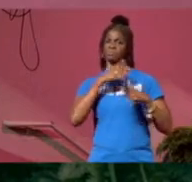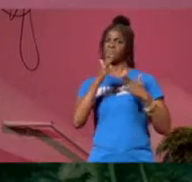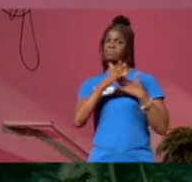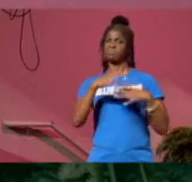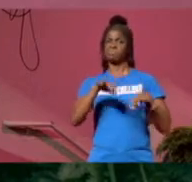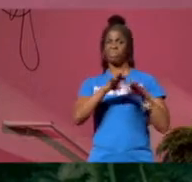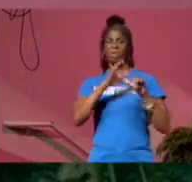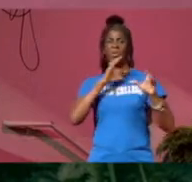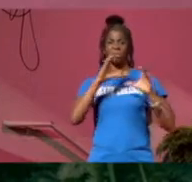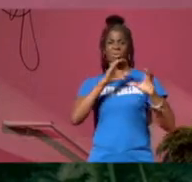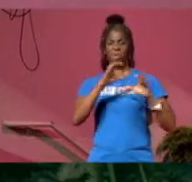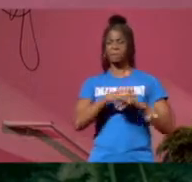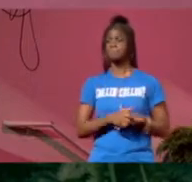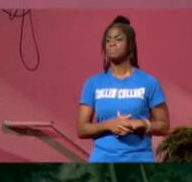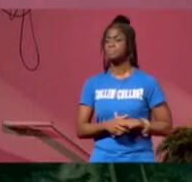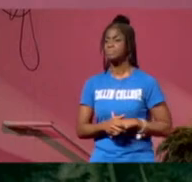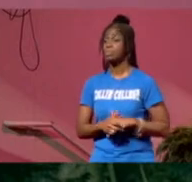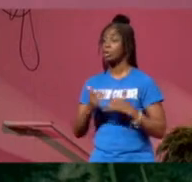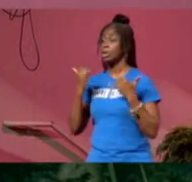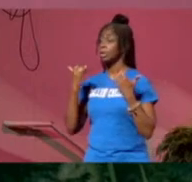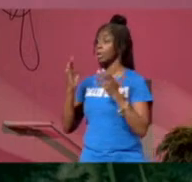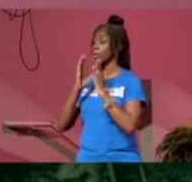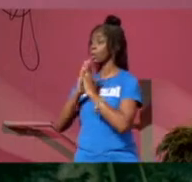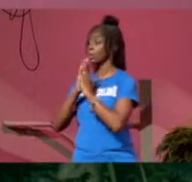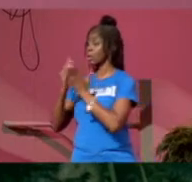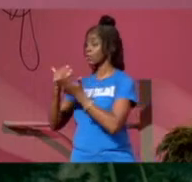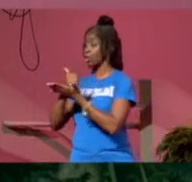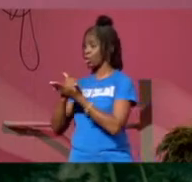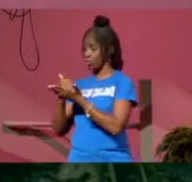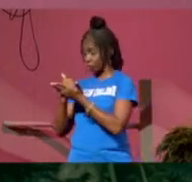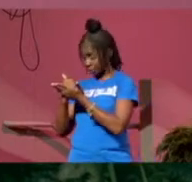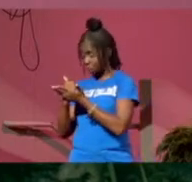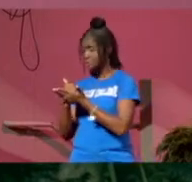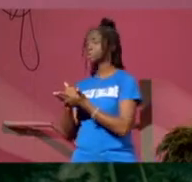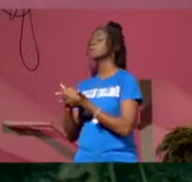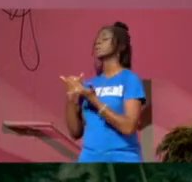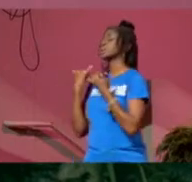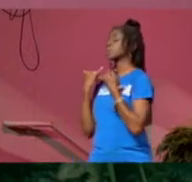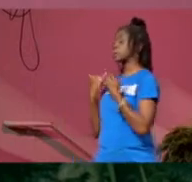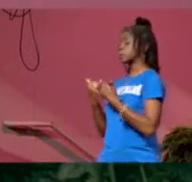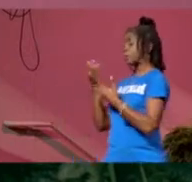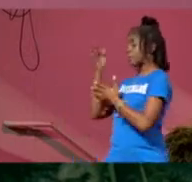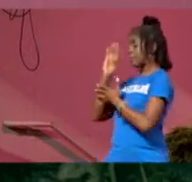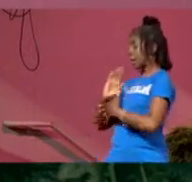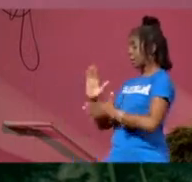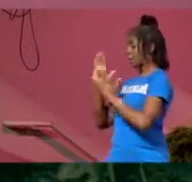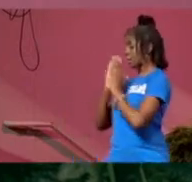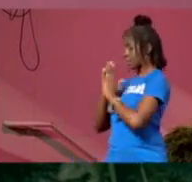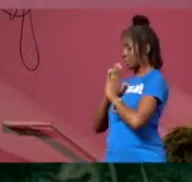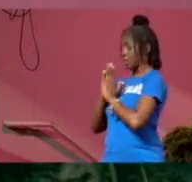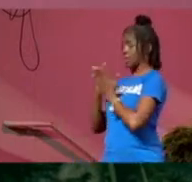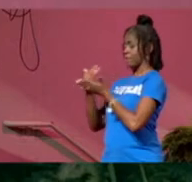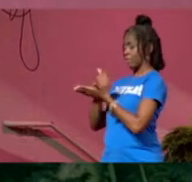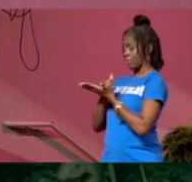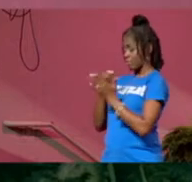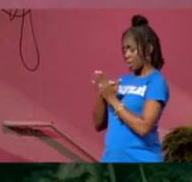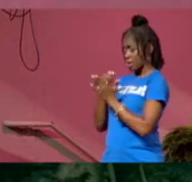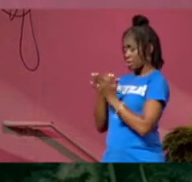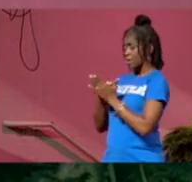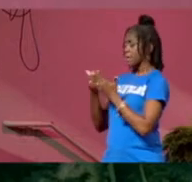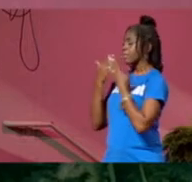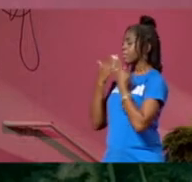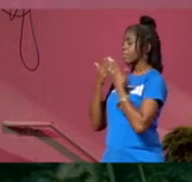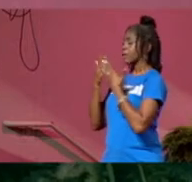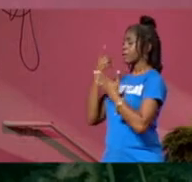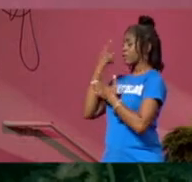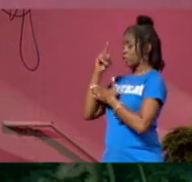sanctify our gifts and give them back to the Lord. Lord, we love you and we thank you for these gifts and these gifts that you give to us. Thank you for this church. We